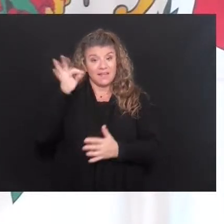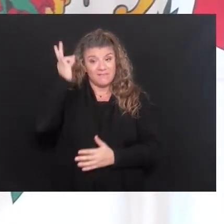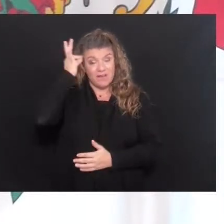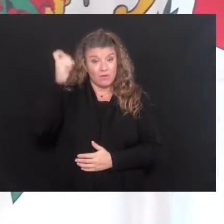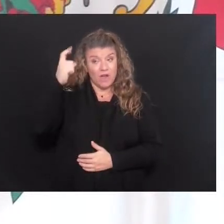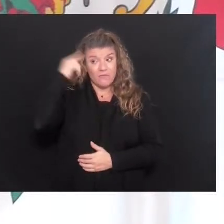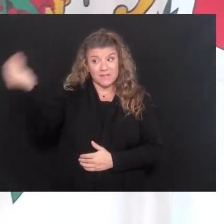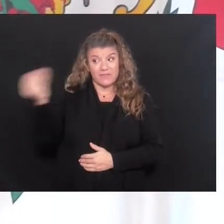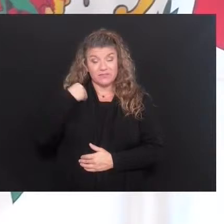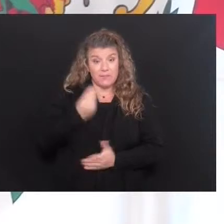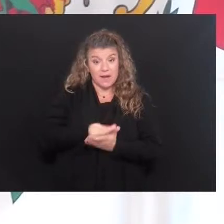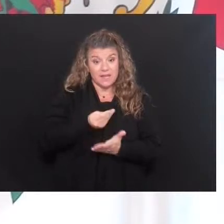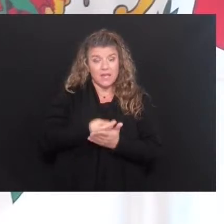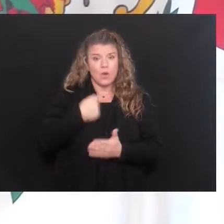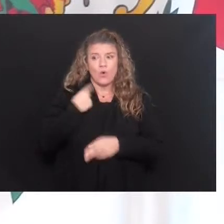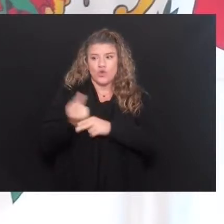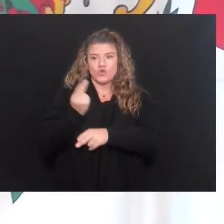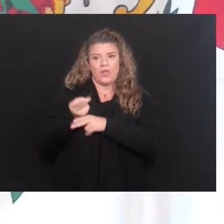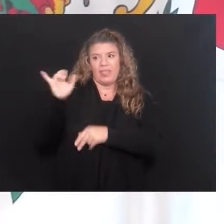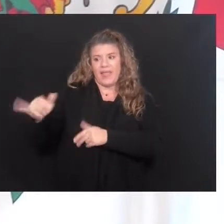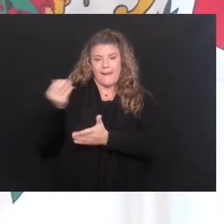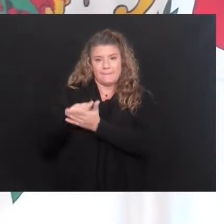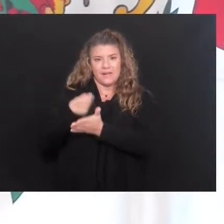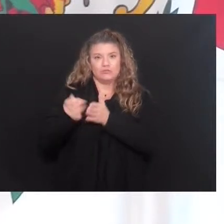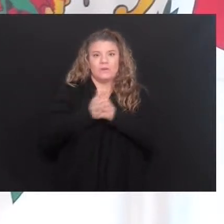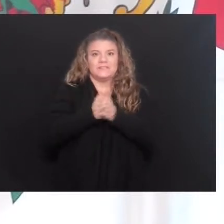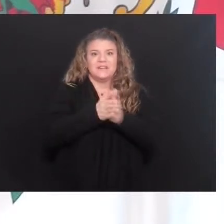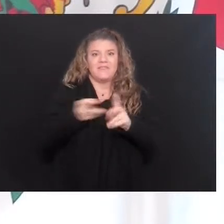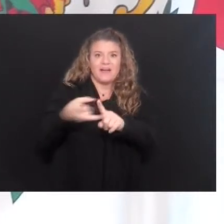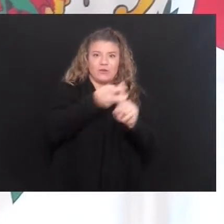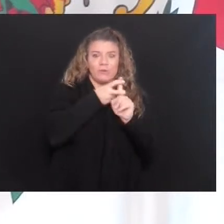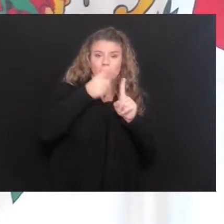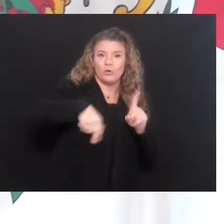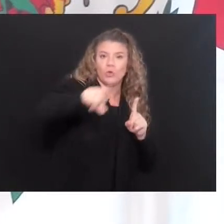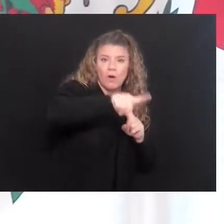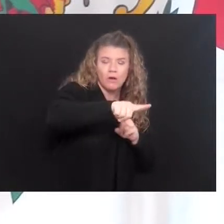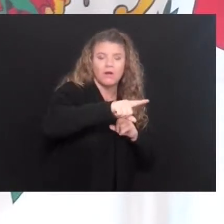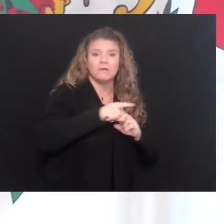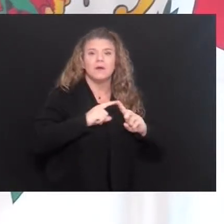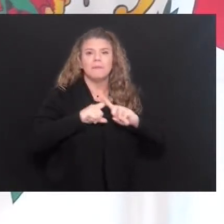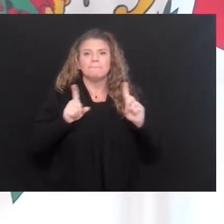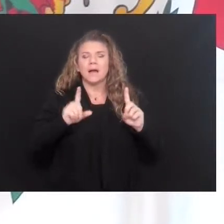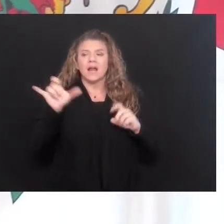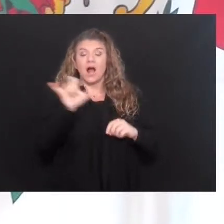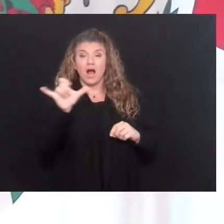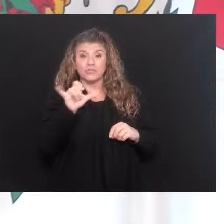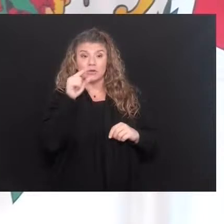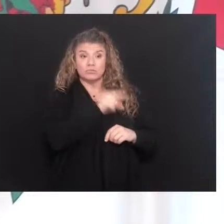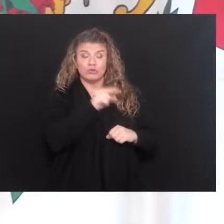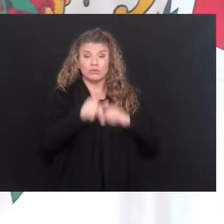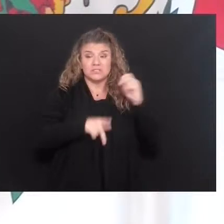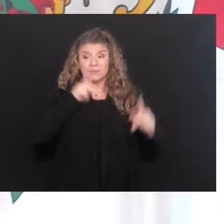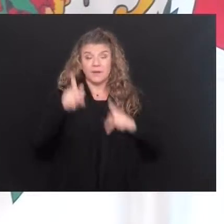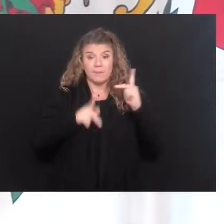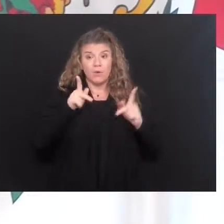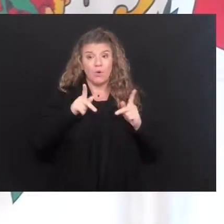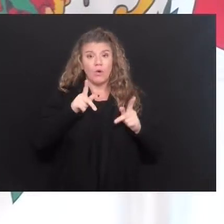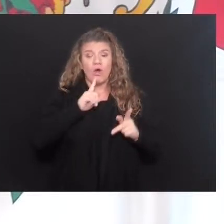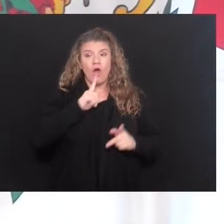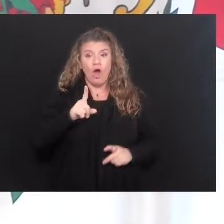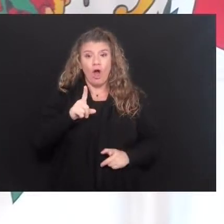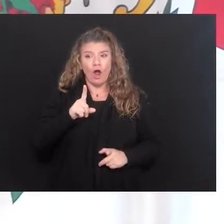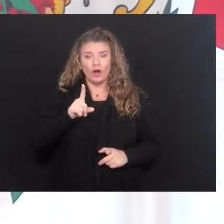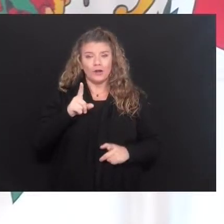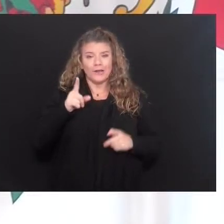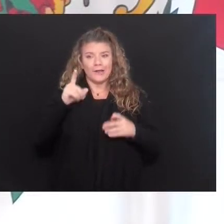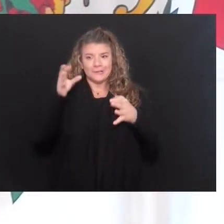us and incentivizing us to do just that. But at the same time, those people are in a drawing to themselves, as I've